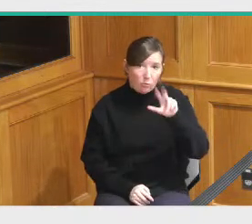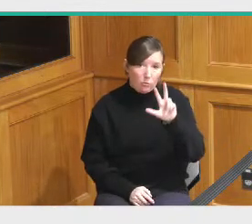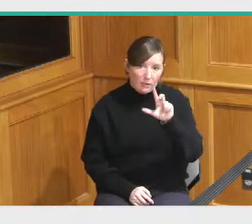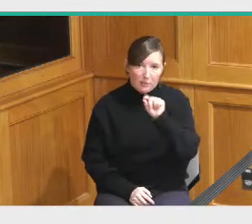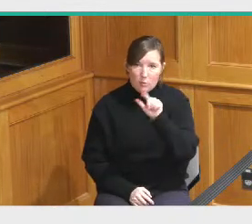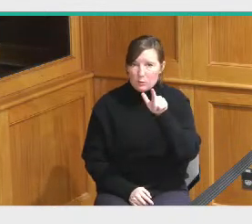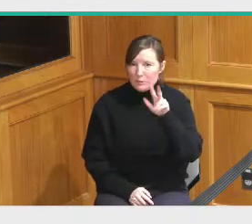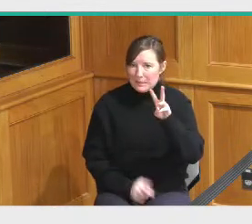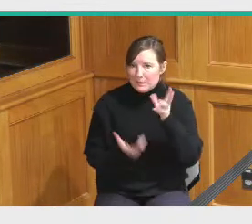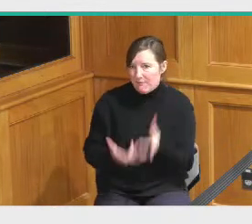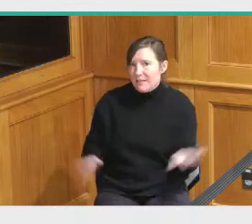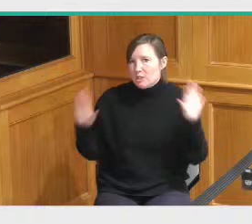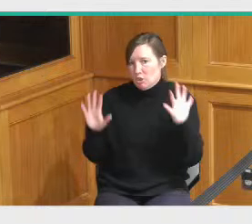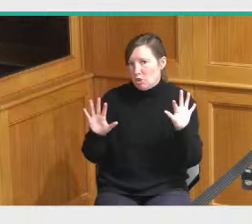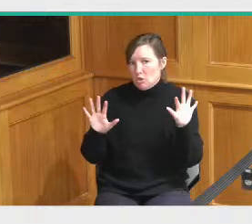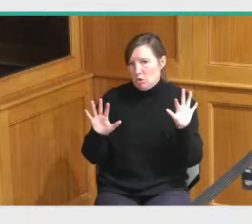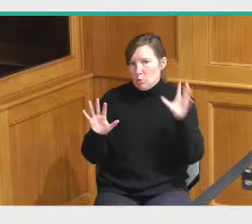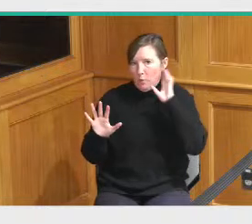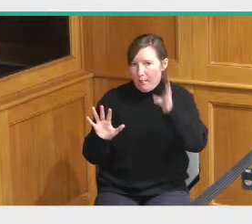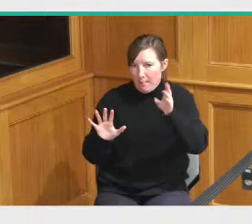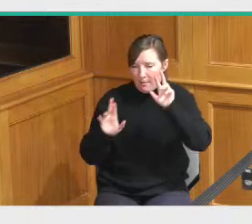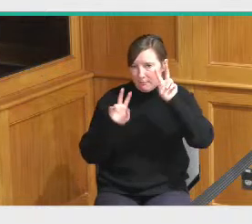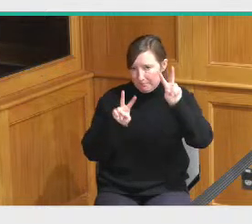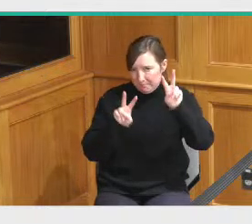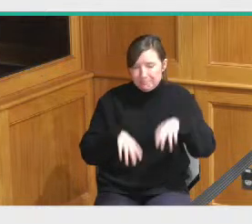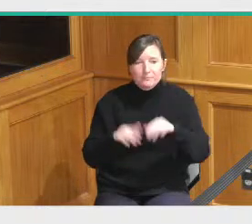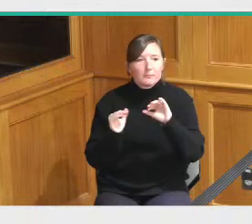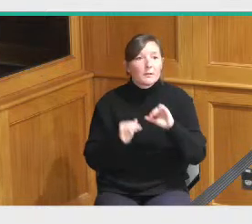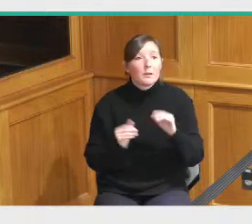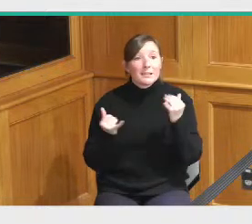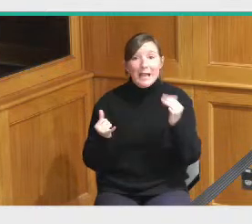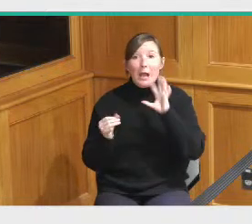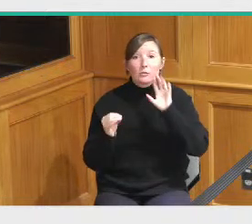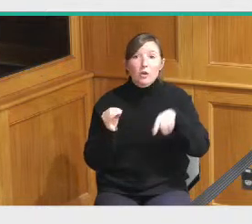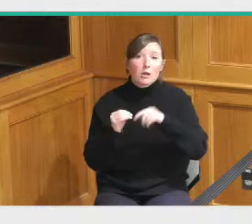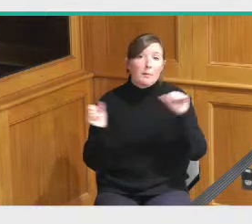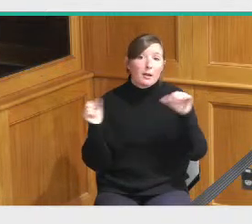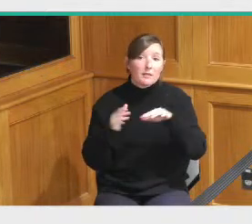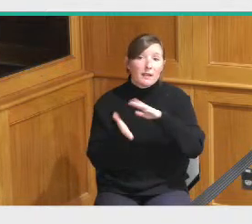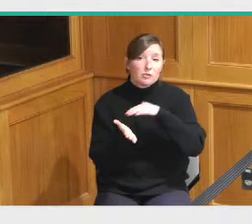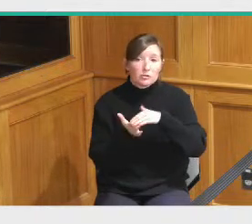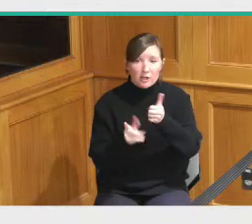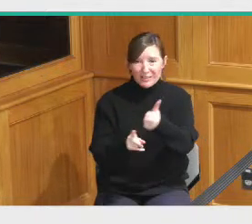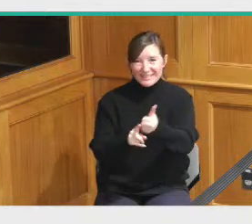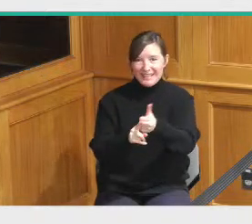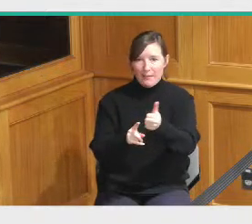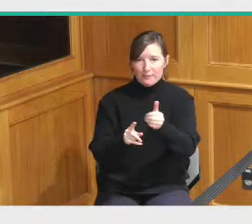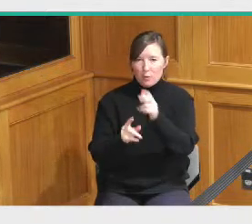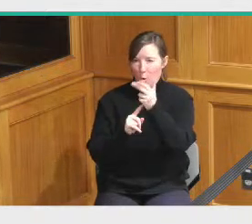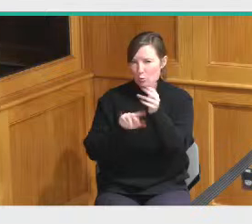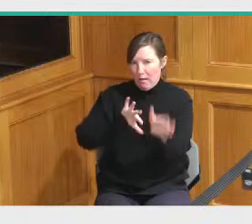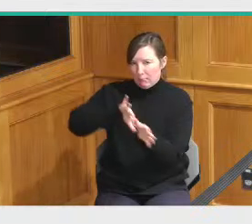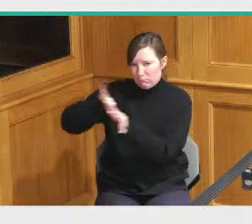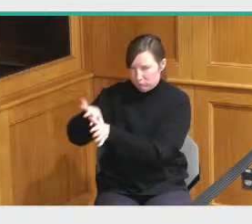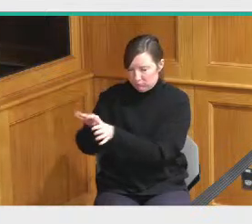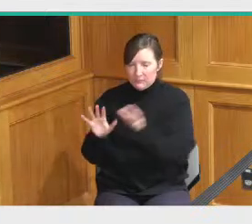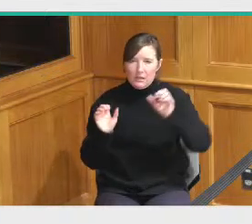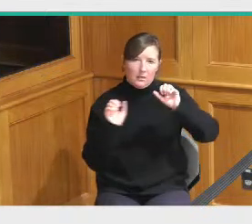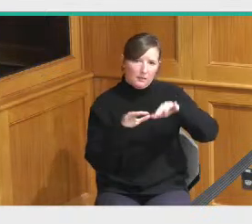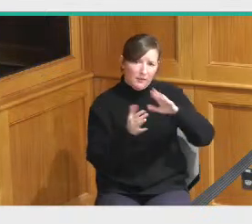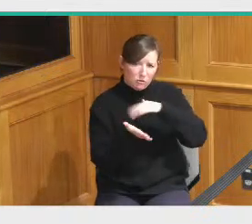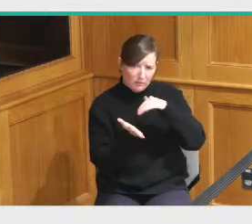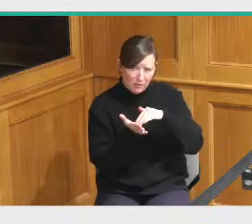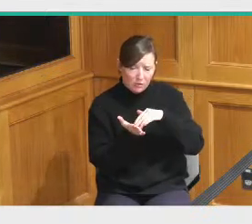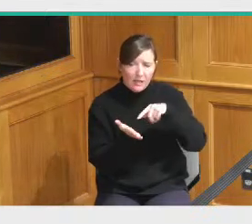move on to the convention center project itself. As it relates to the convention center project, the plan has